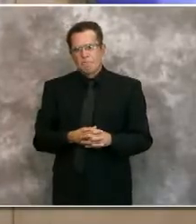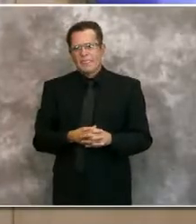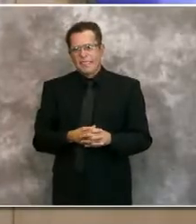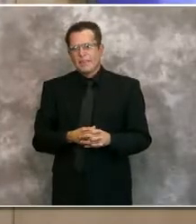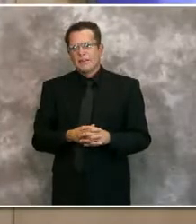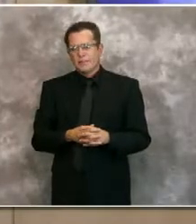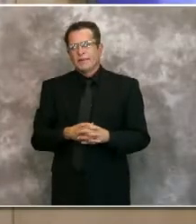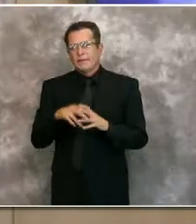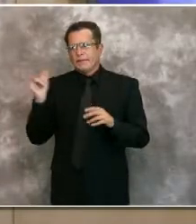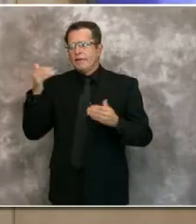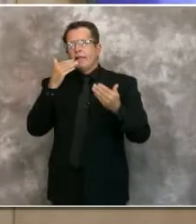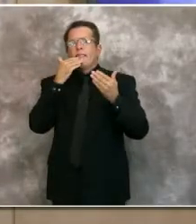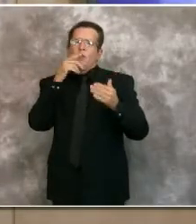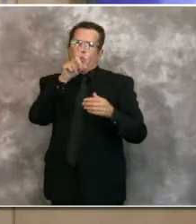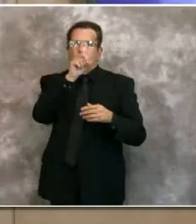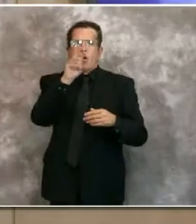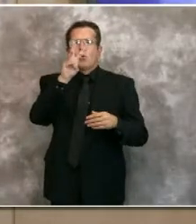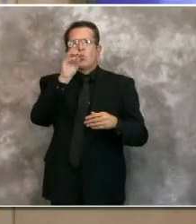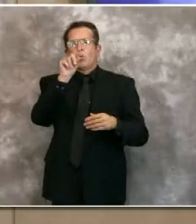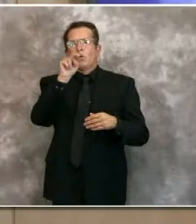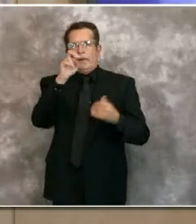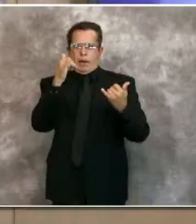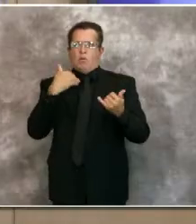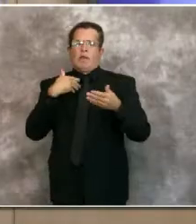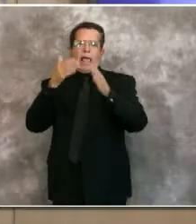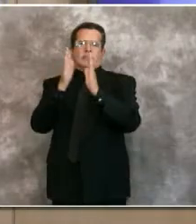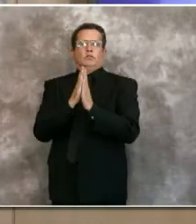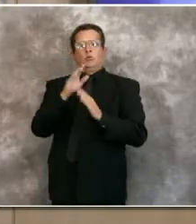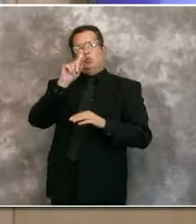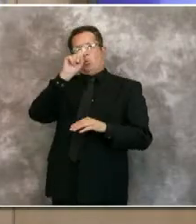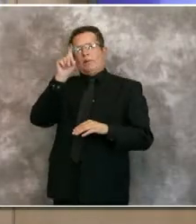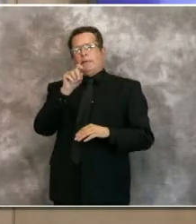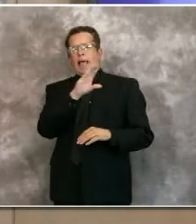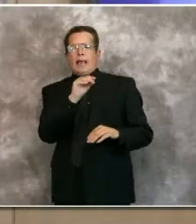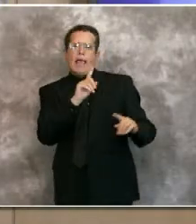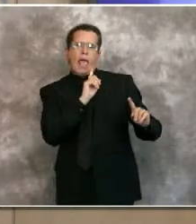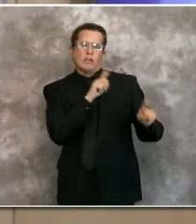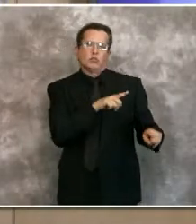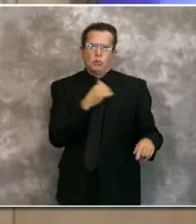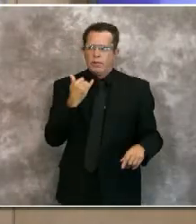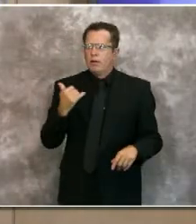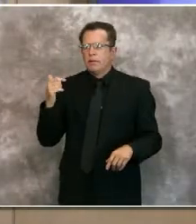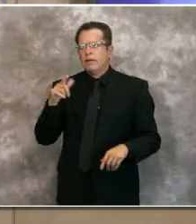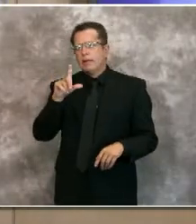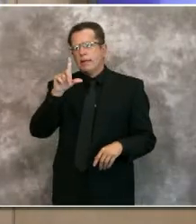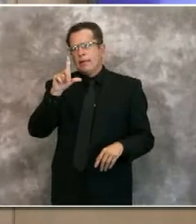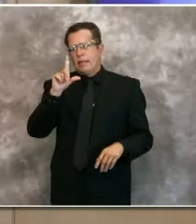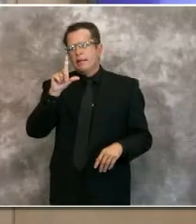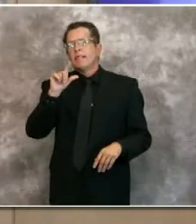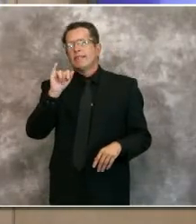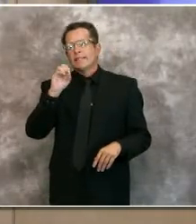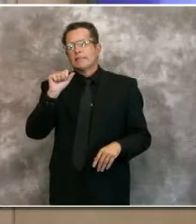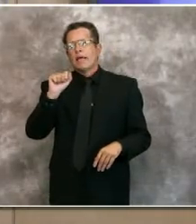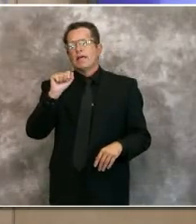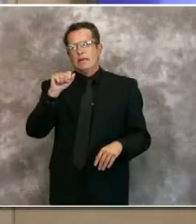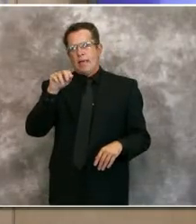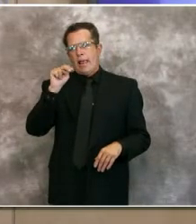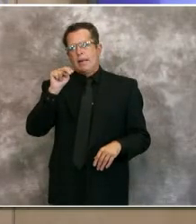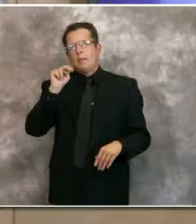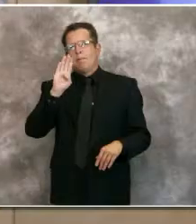Thank you, Dr. Wooten. We'll go directly to the questions. Bridget Nasa with NBC7, please state your question.